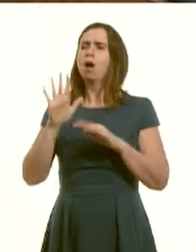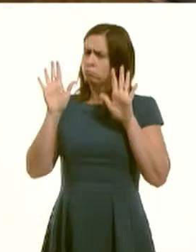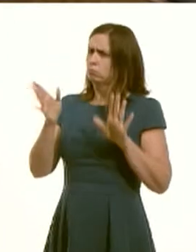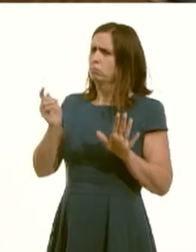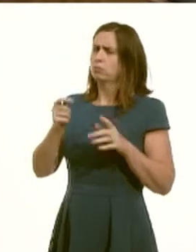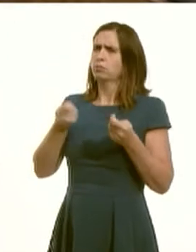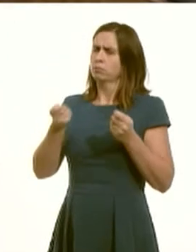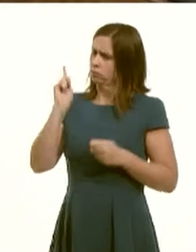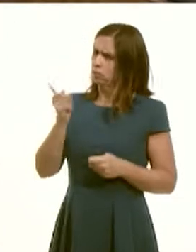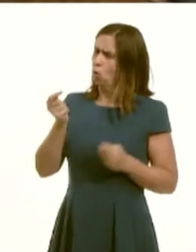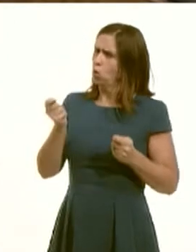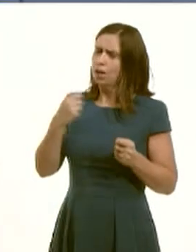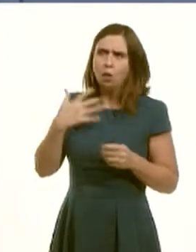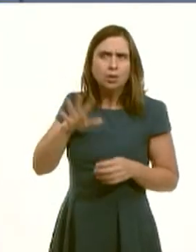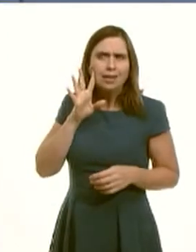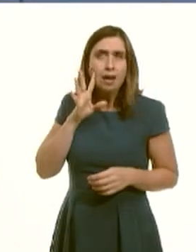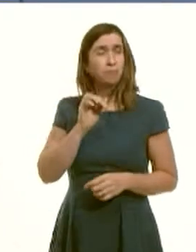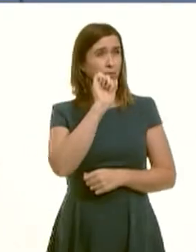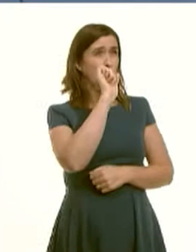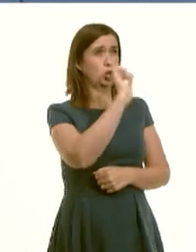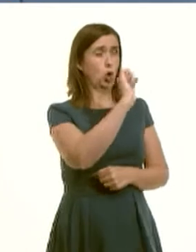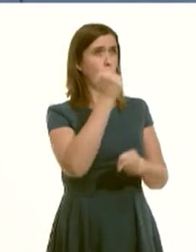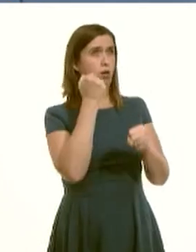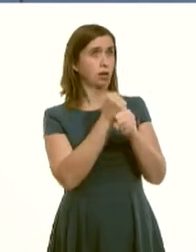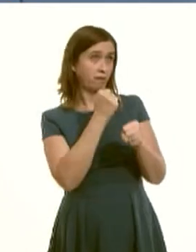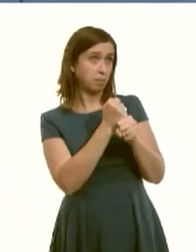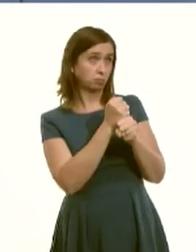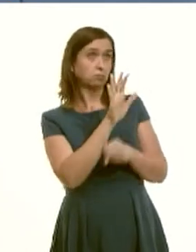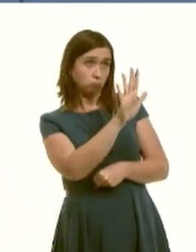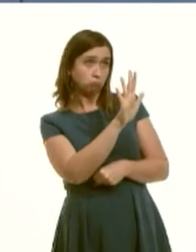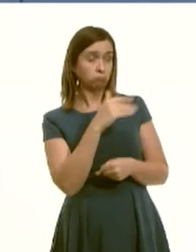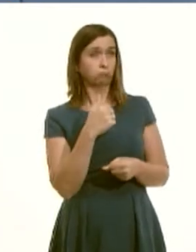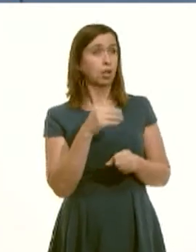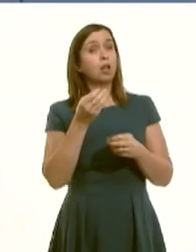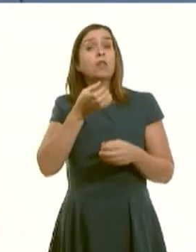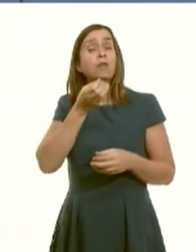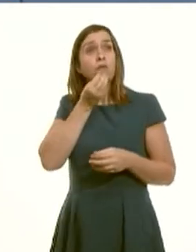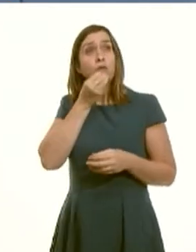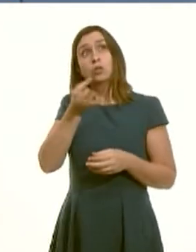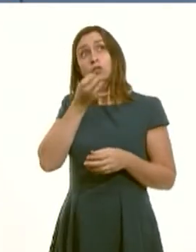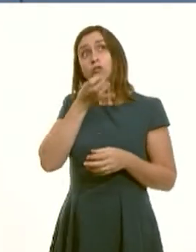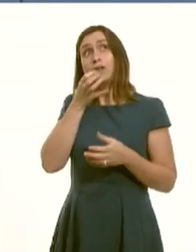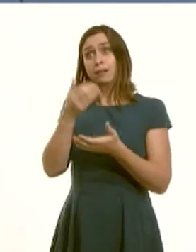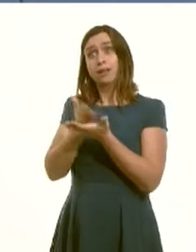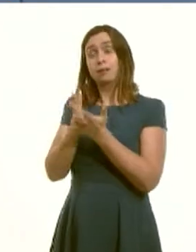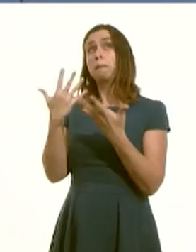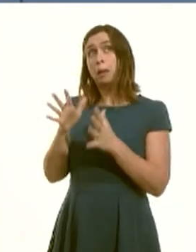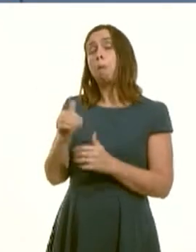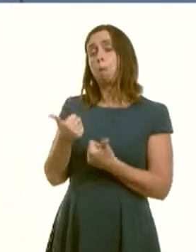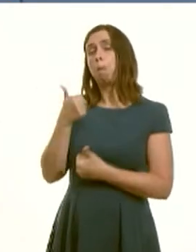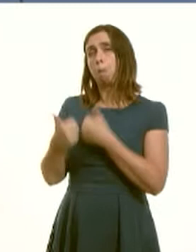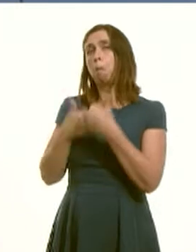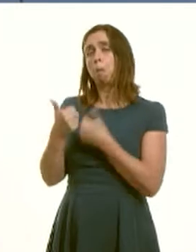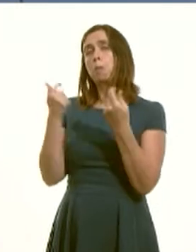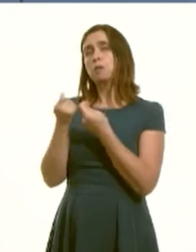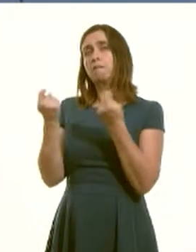order, I want to hear what the government, for some unknown reason, and I'm quite happy to say the food and drink sector has been a notable success. It accounts